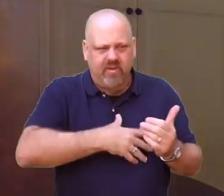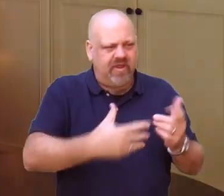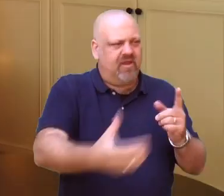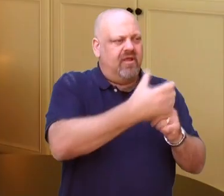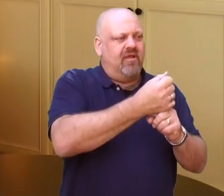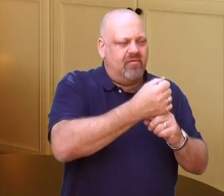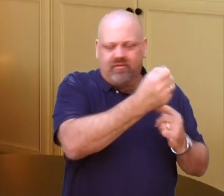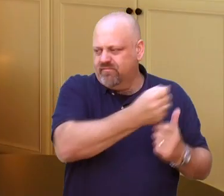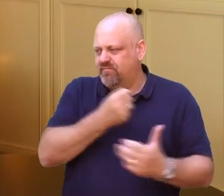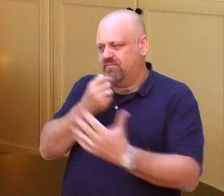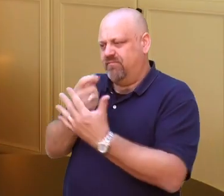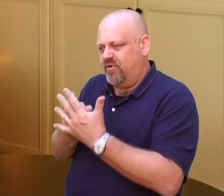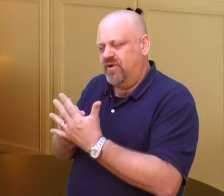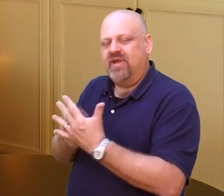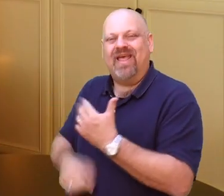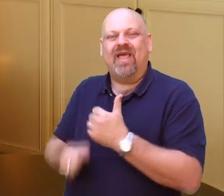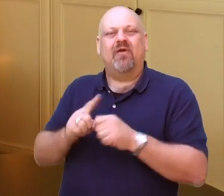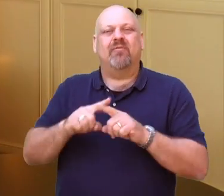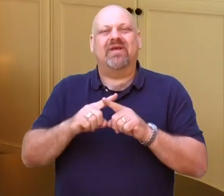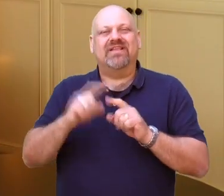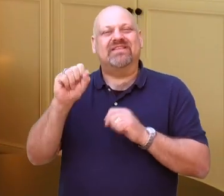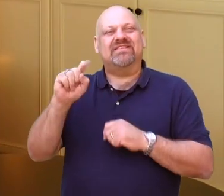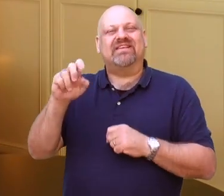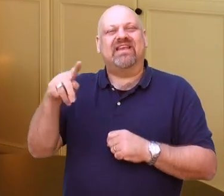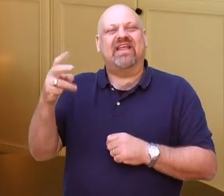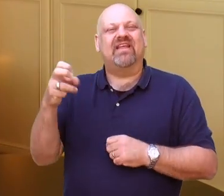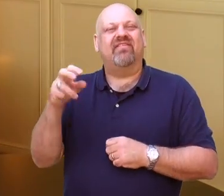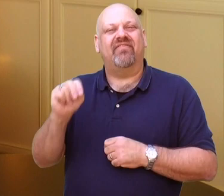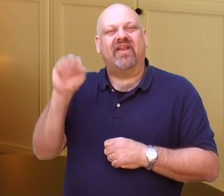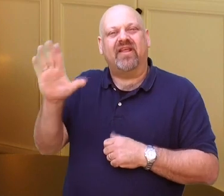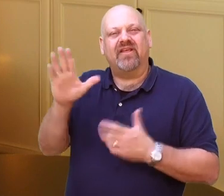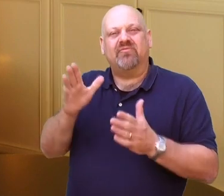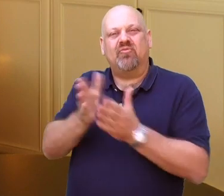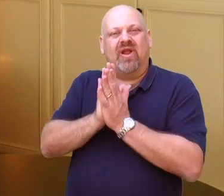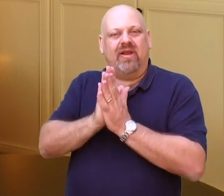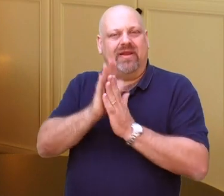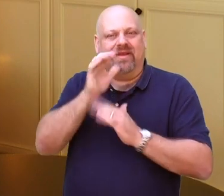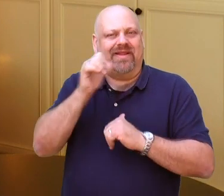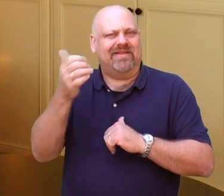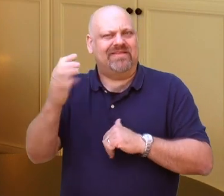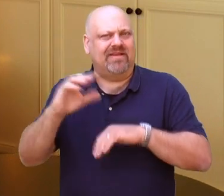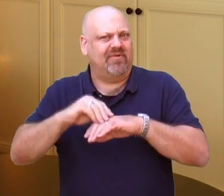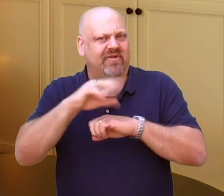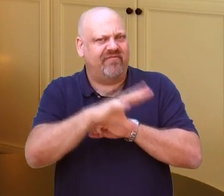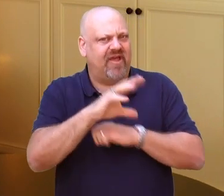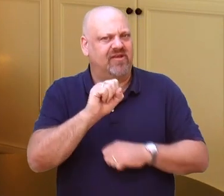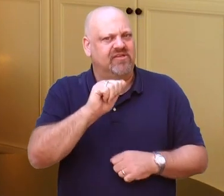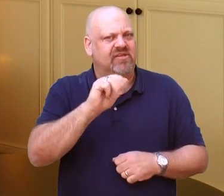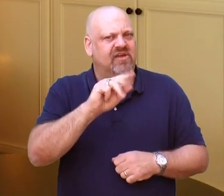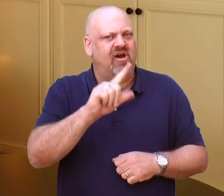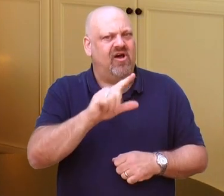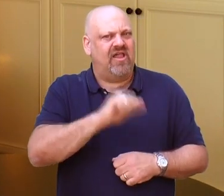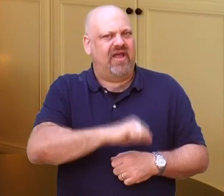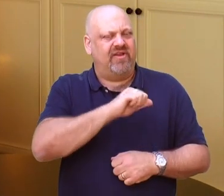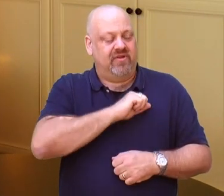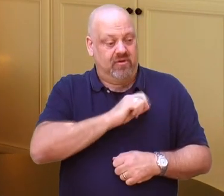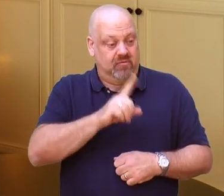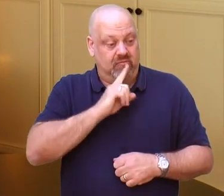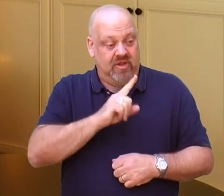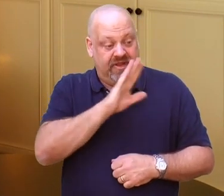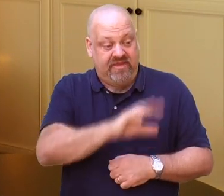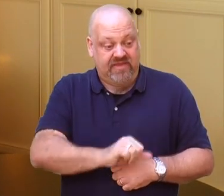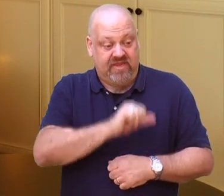prison. Stephen's prayer didn't seem to have any effect on Saul's attitude. In fact,